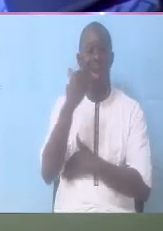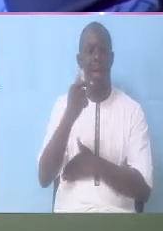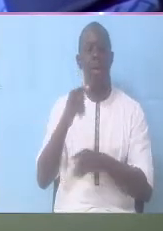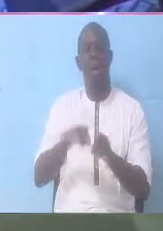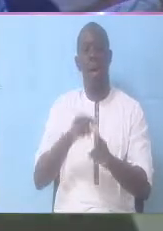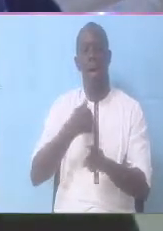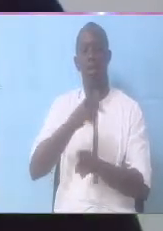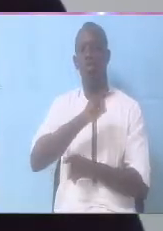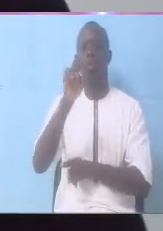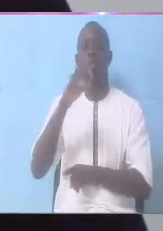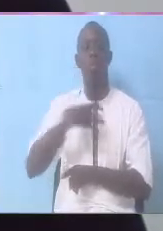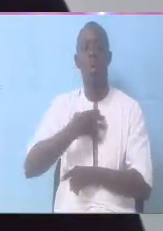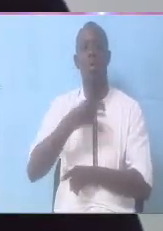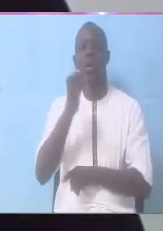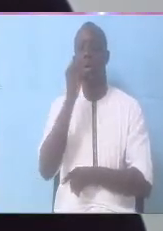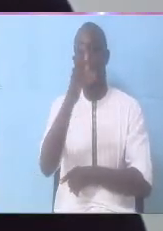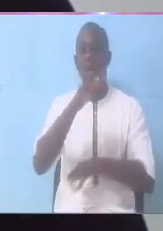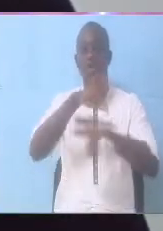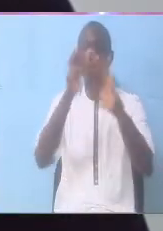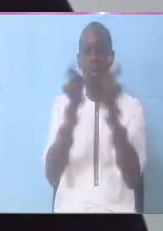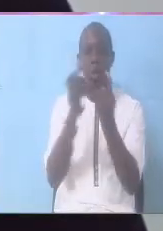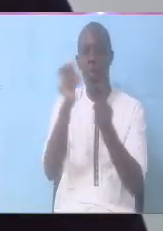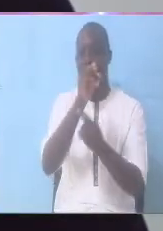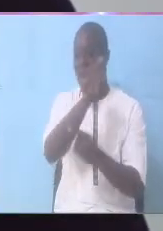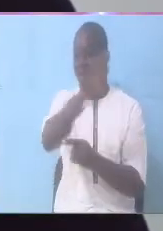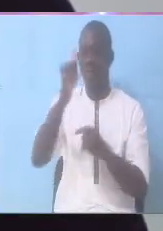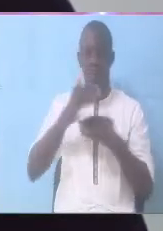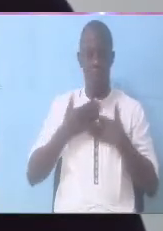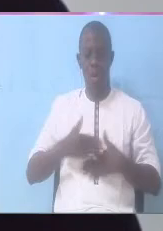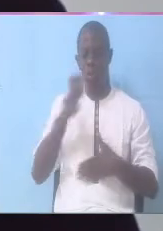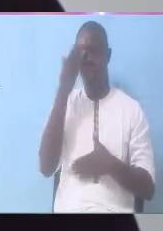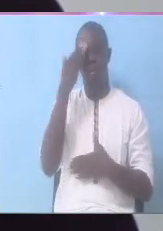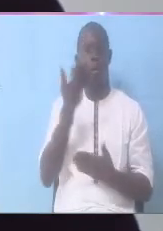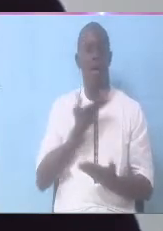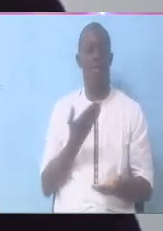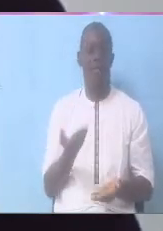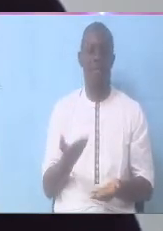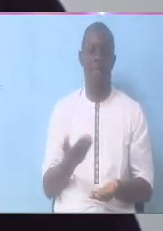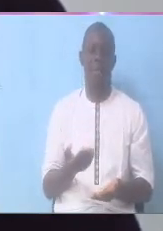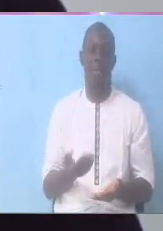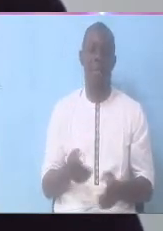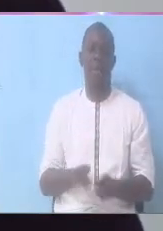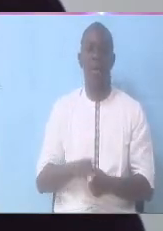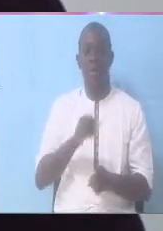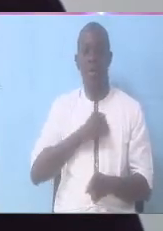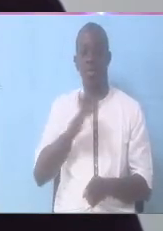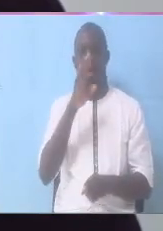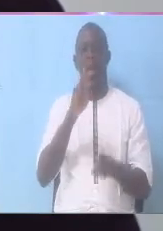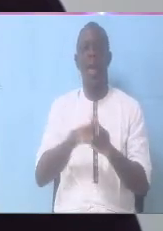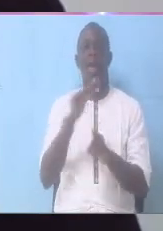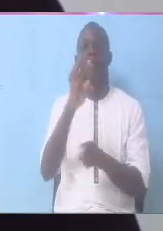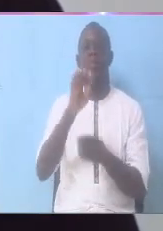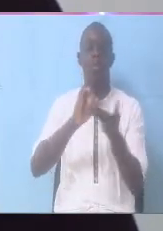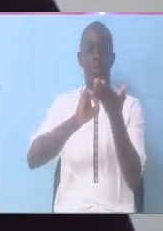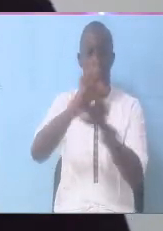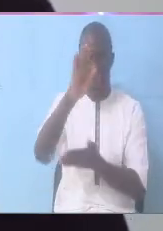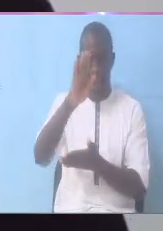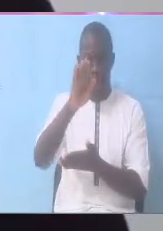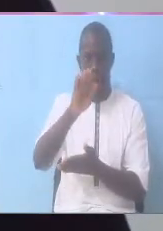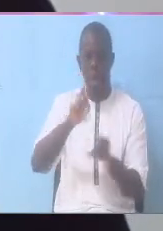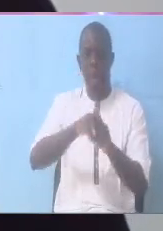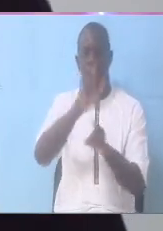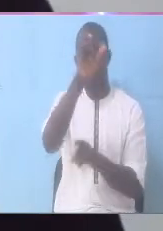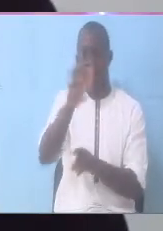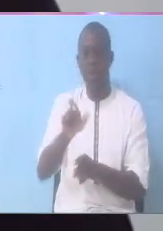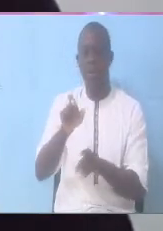obvious. And the obvious is already there. I'm a council. If you send people, and then somebody among them, someone came